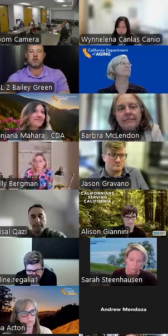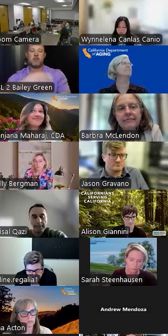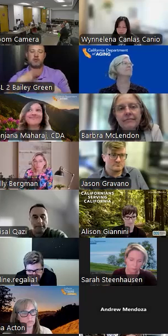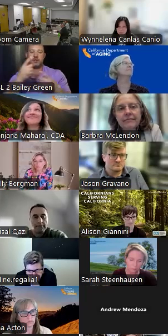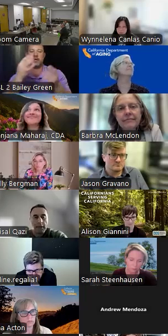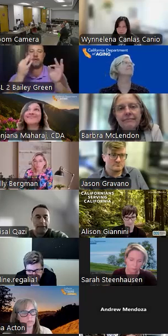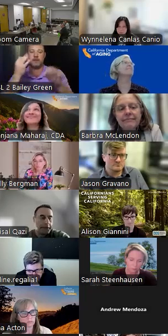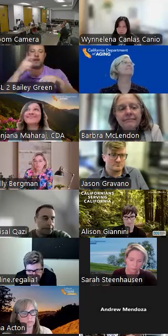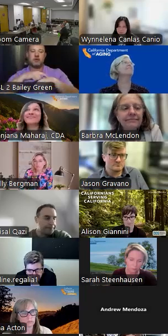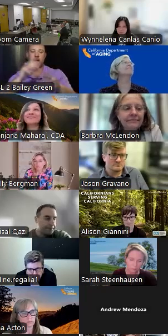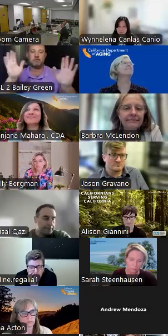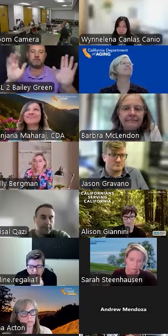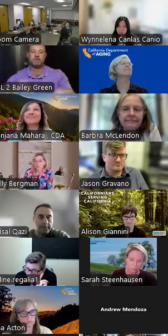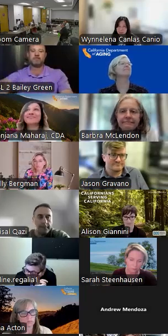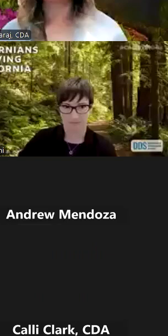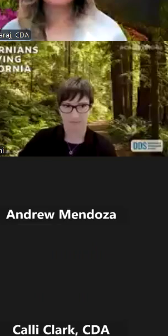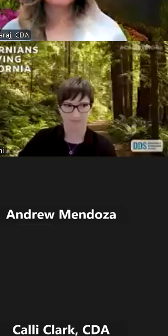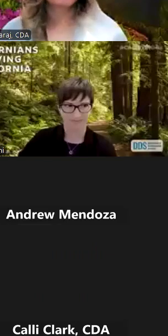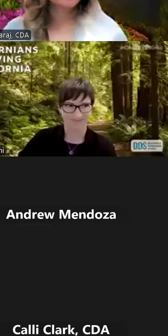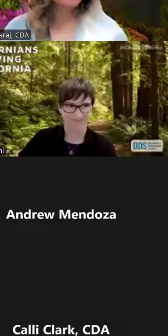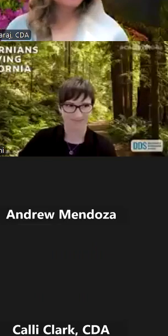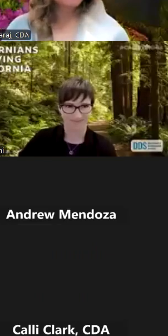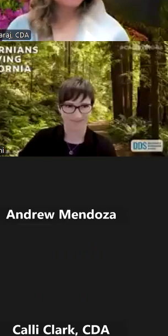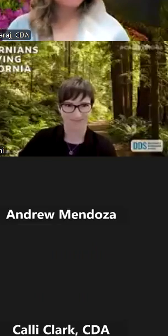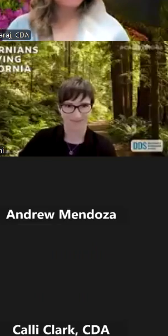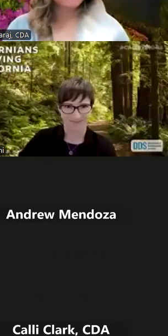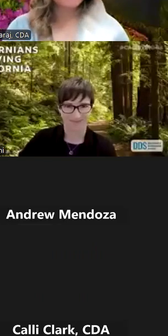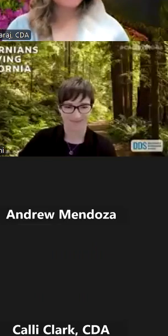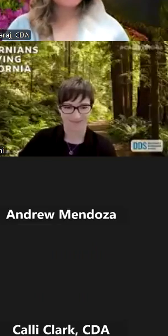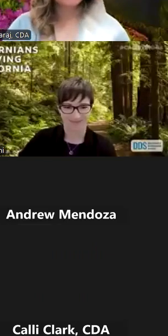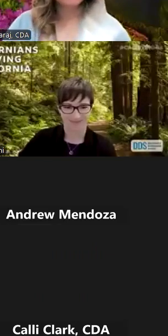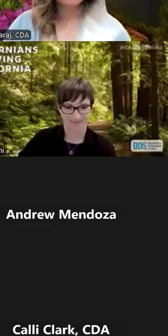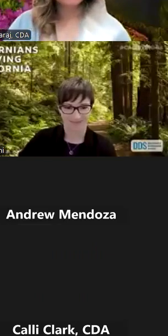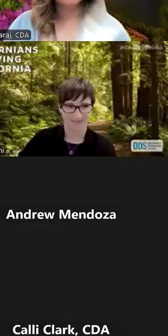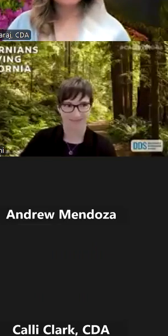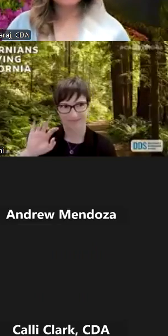appreciate it. Thank you, everyone. See you in August.